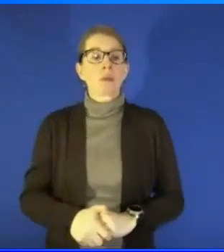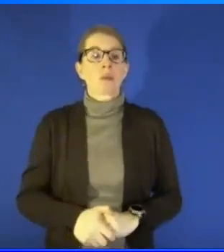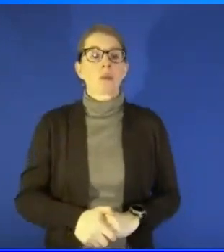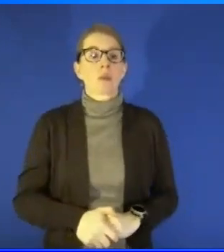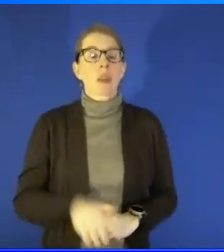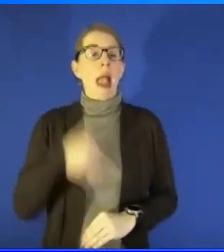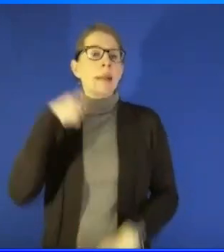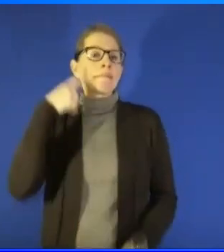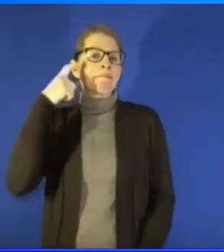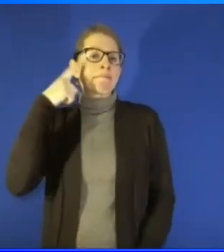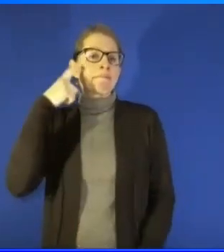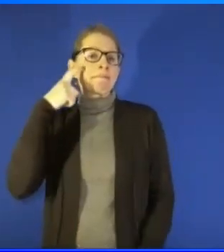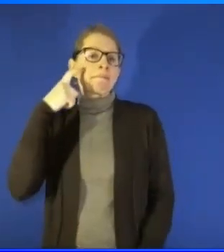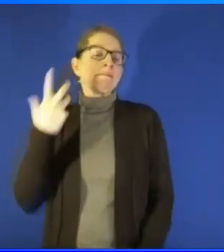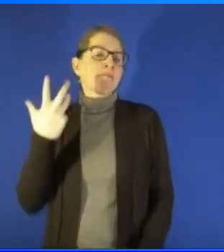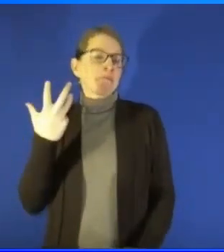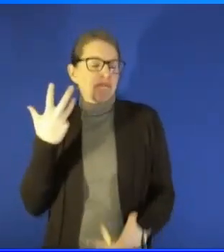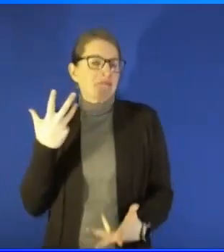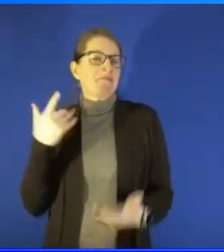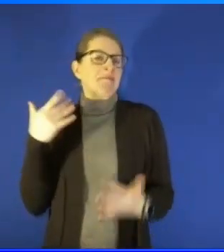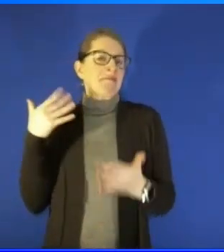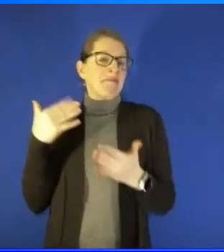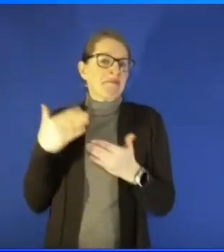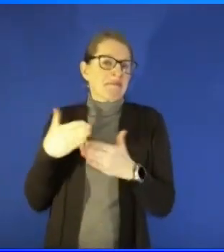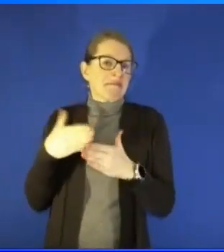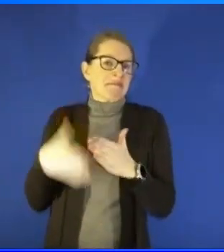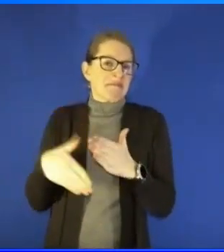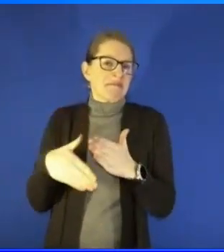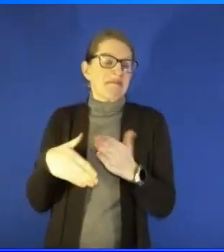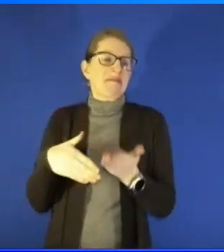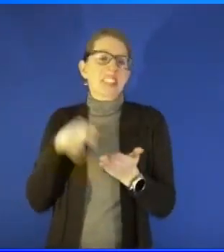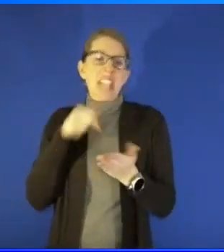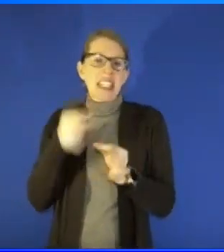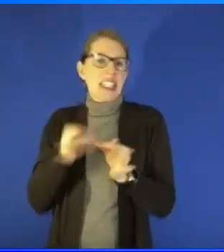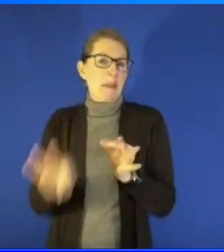the end of the day that it's not going to be simple in just a